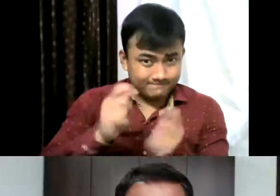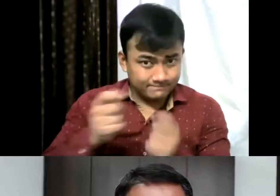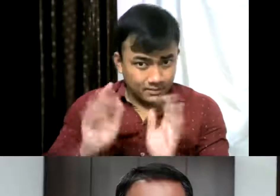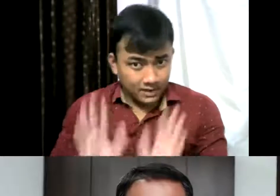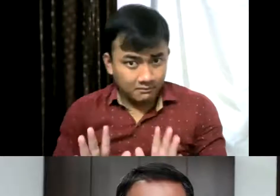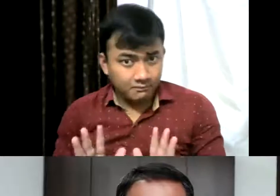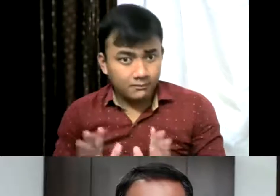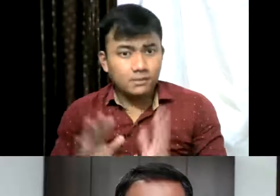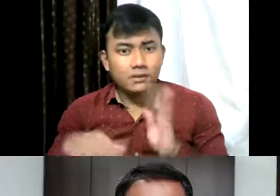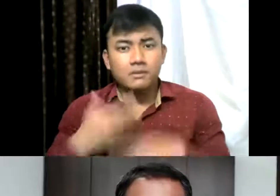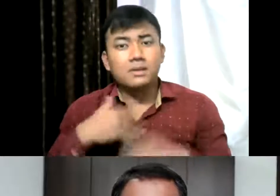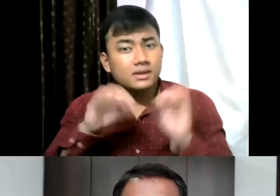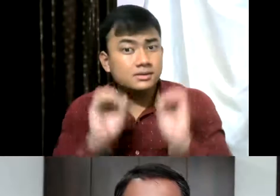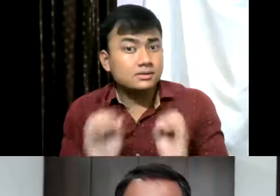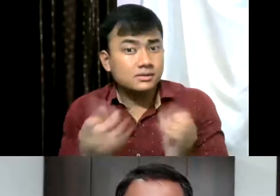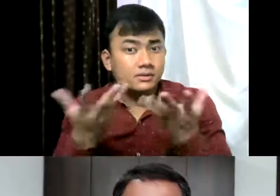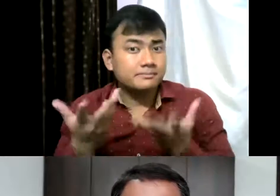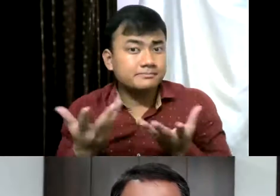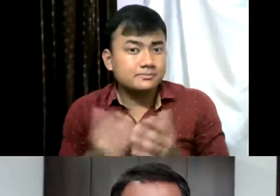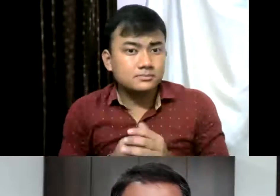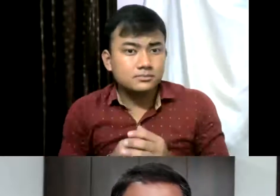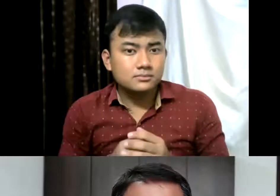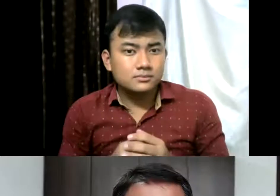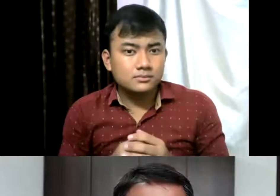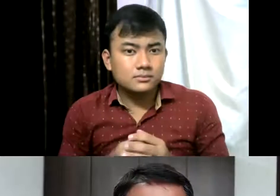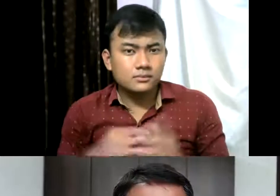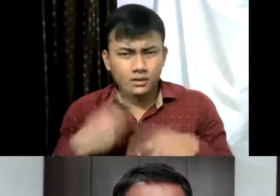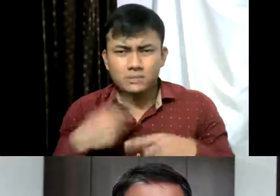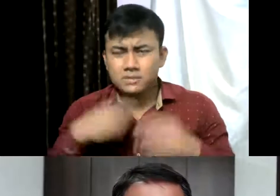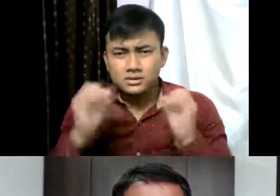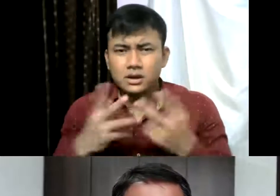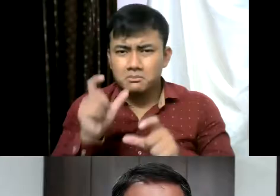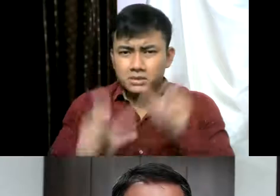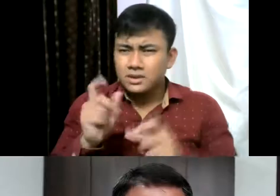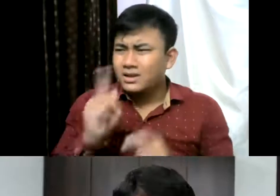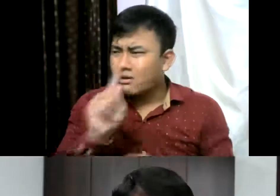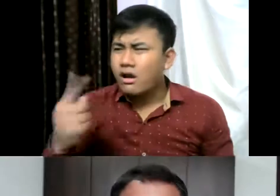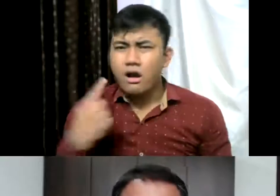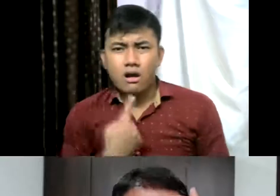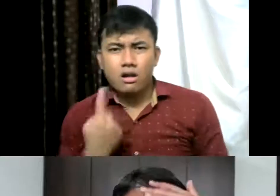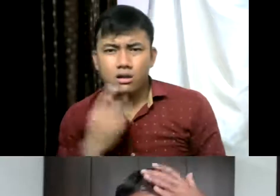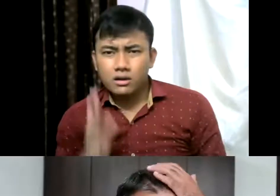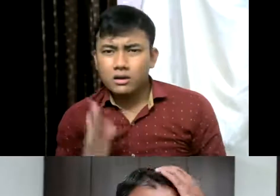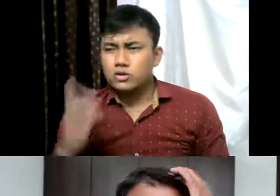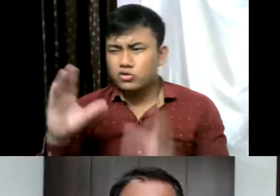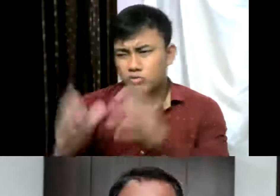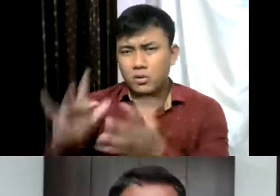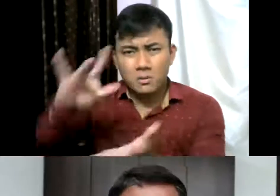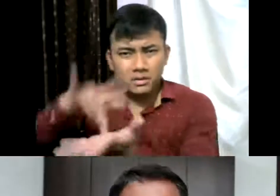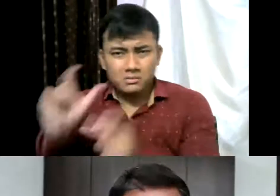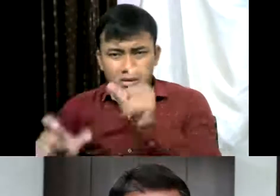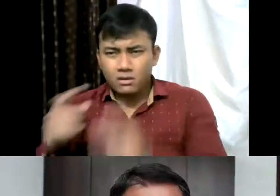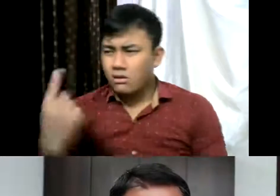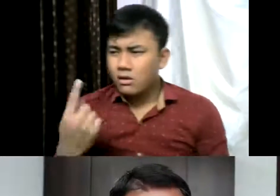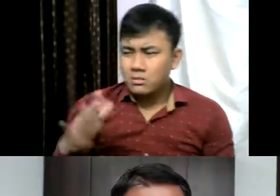shift. And I started my trying to find people from the loneliness of the small town through Facebook, creating anonymous